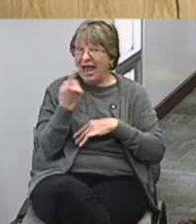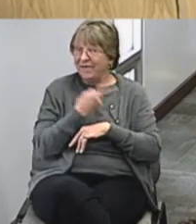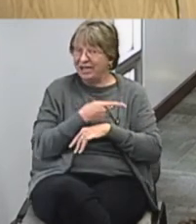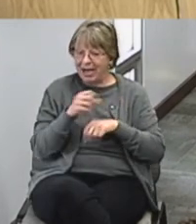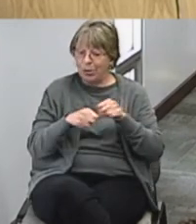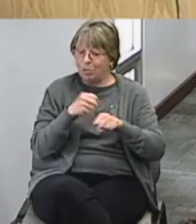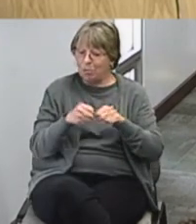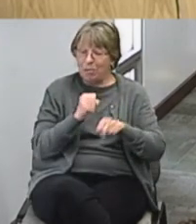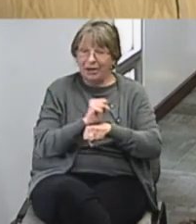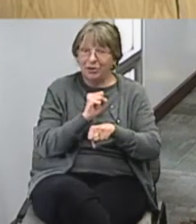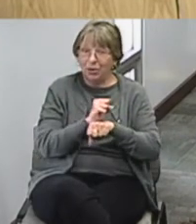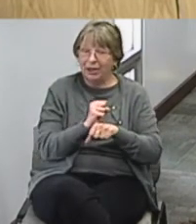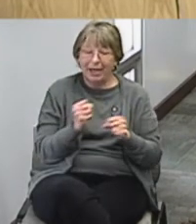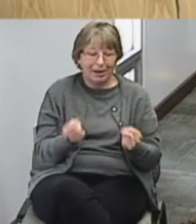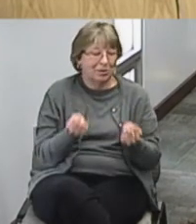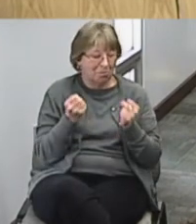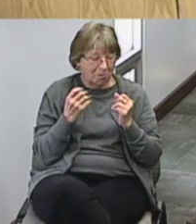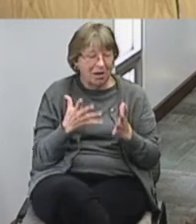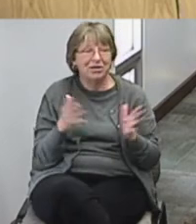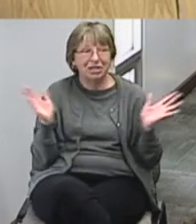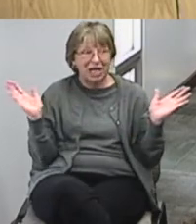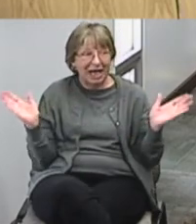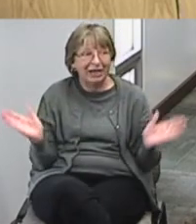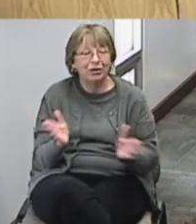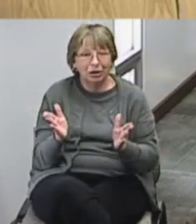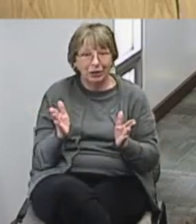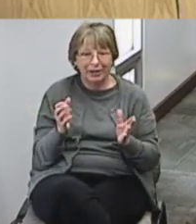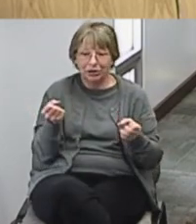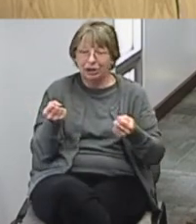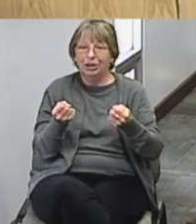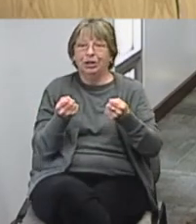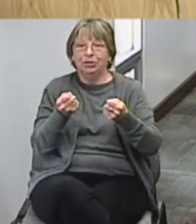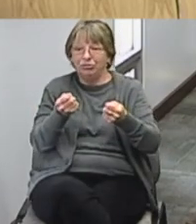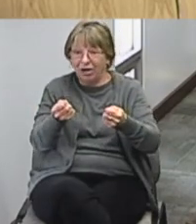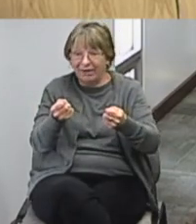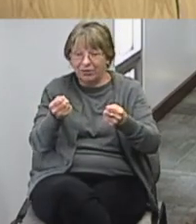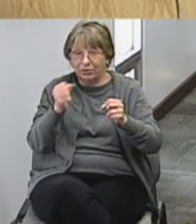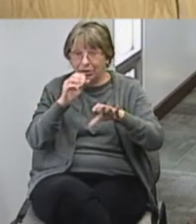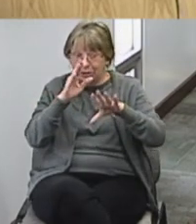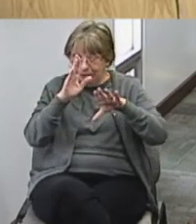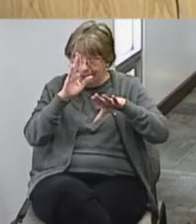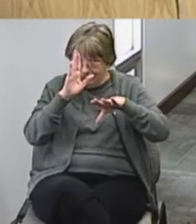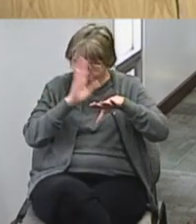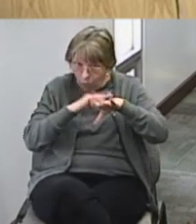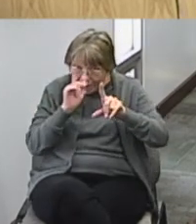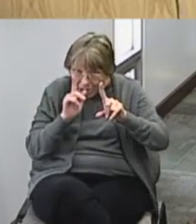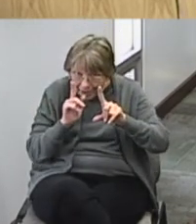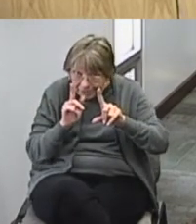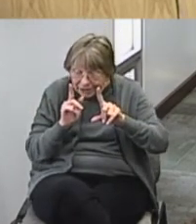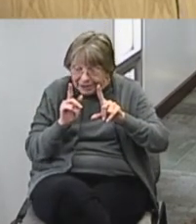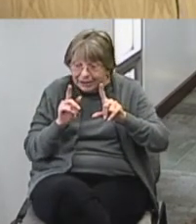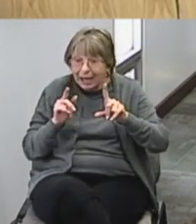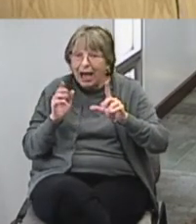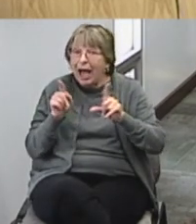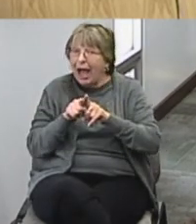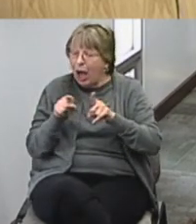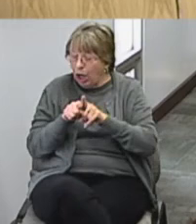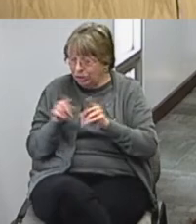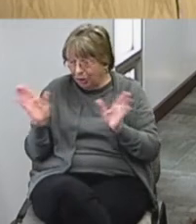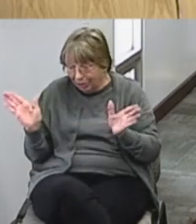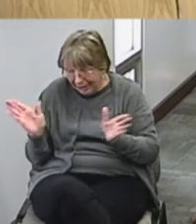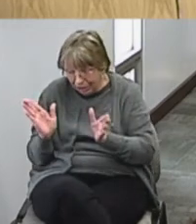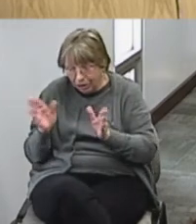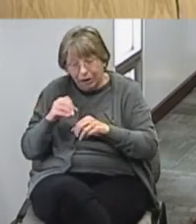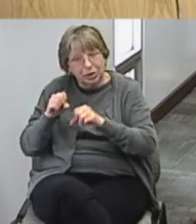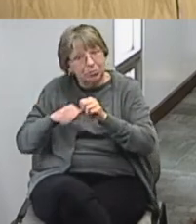As much as I encourage the motorists to look out for the cyclists, I encourage the cyclists to have